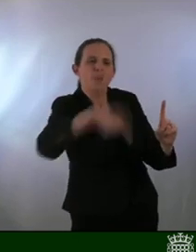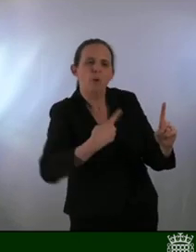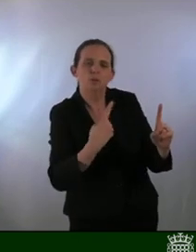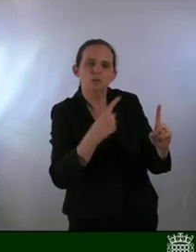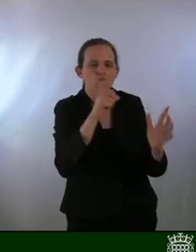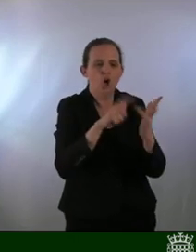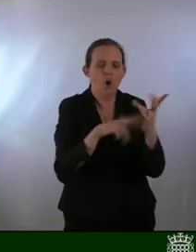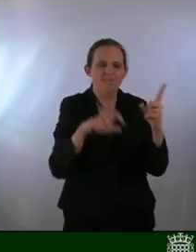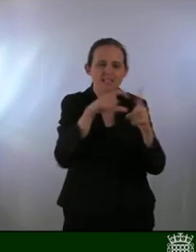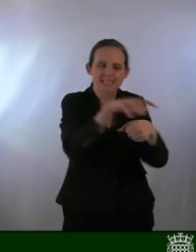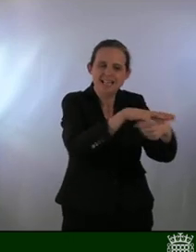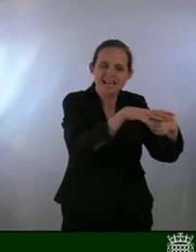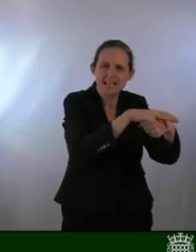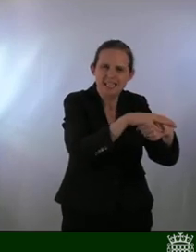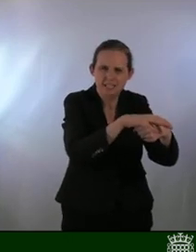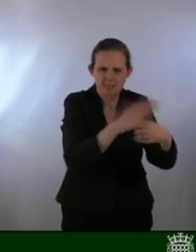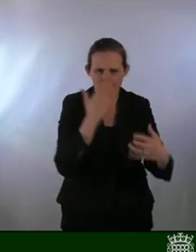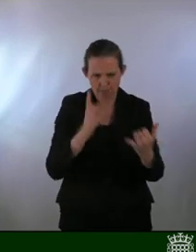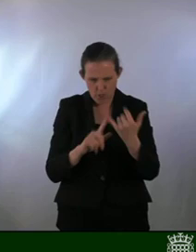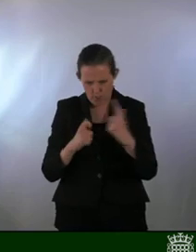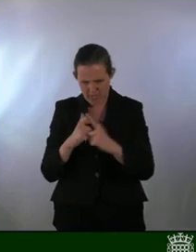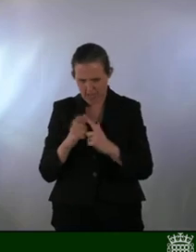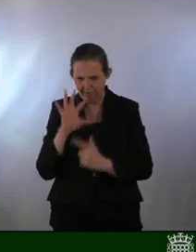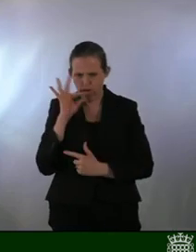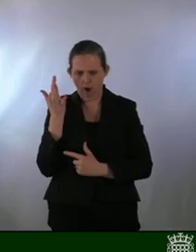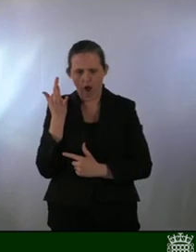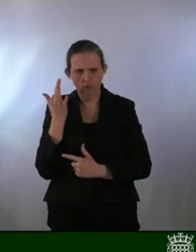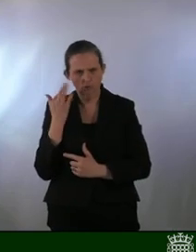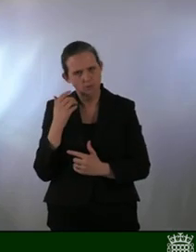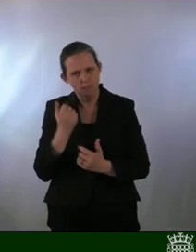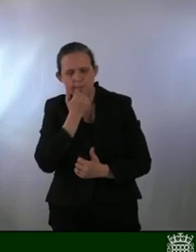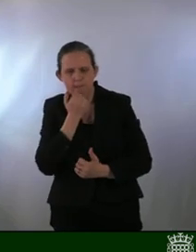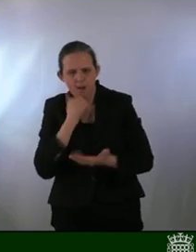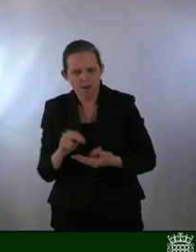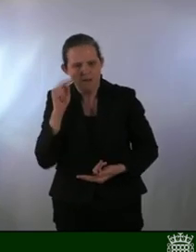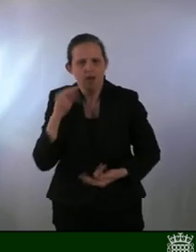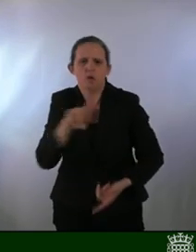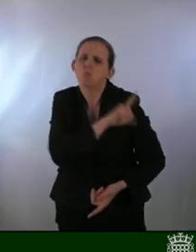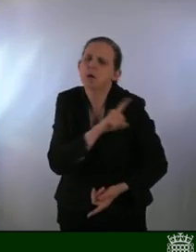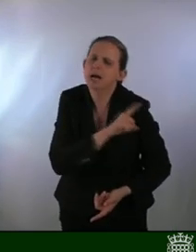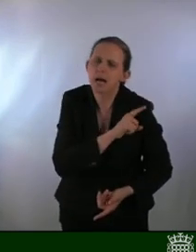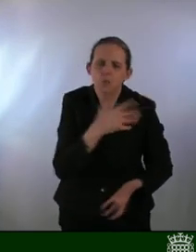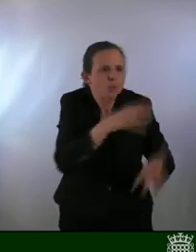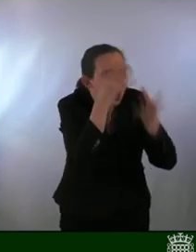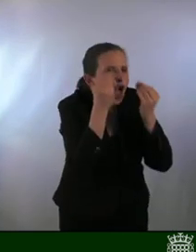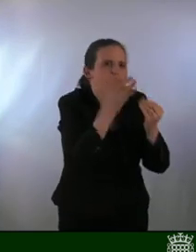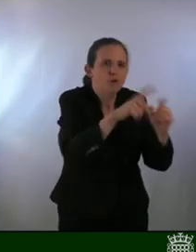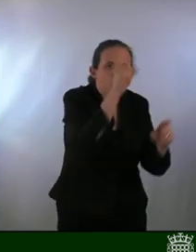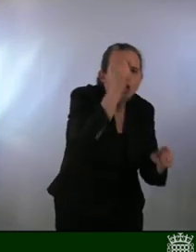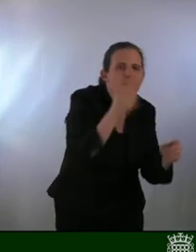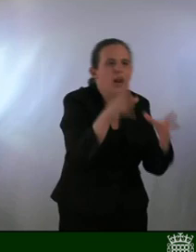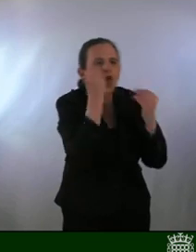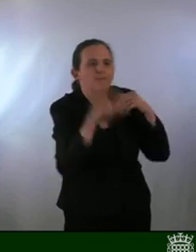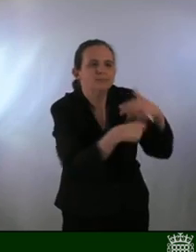cases, whereas the UK and France, it is much higher? Can I press in on the advice of the World Health